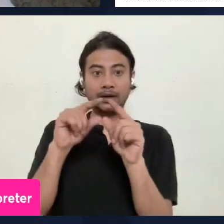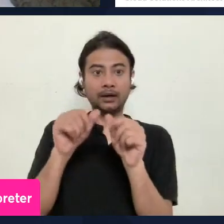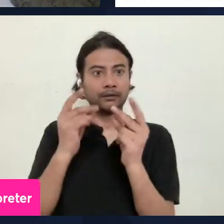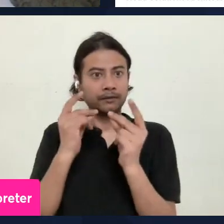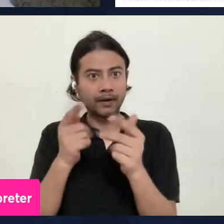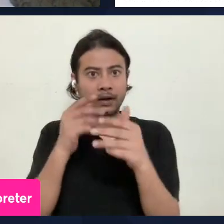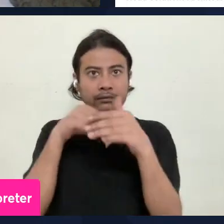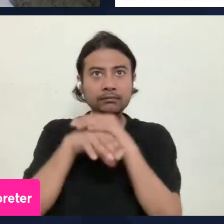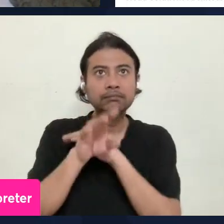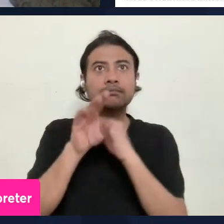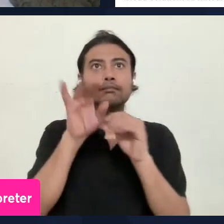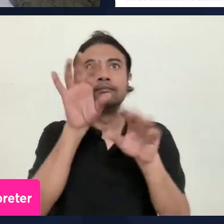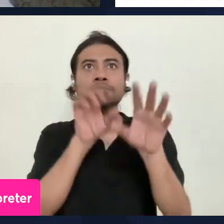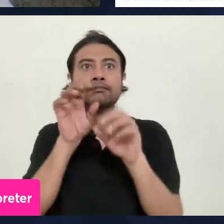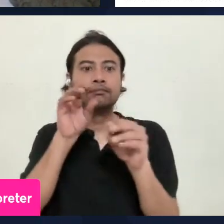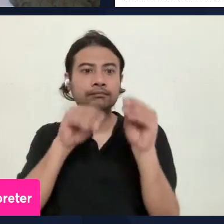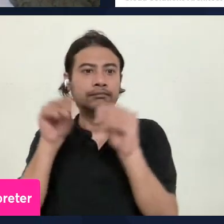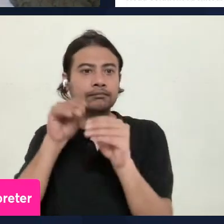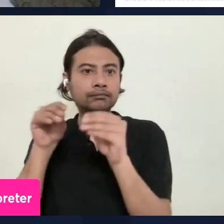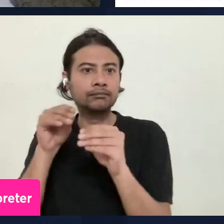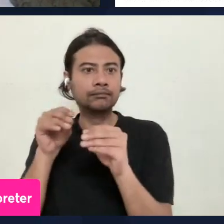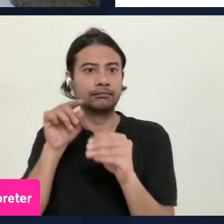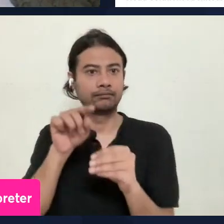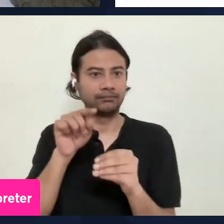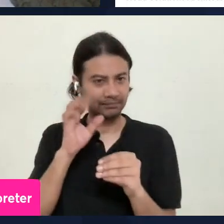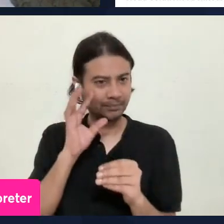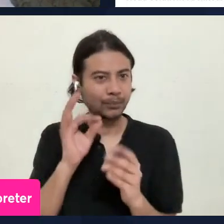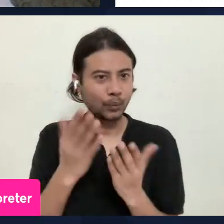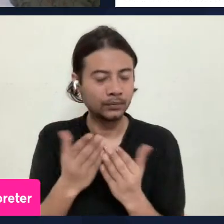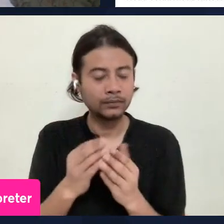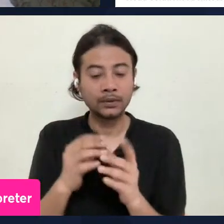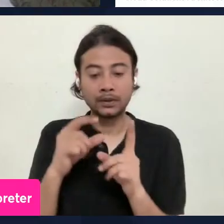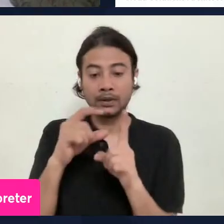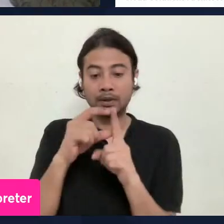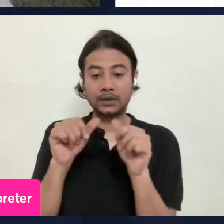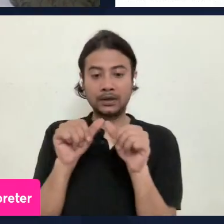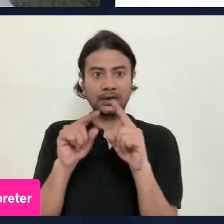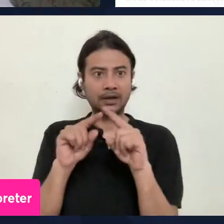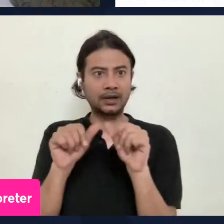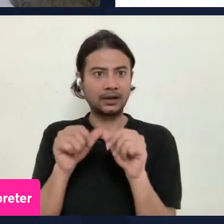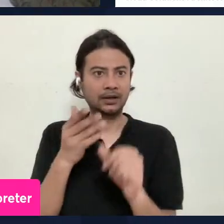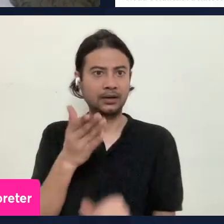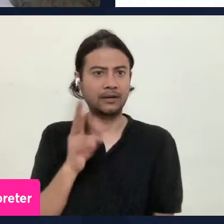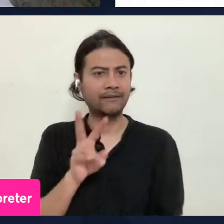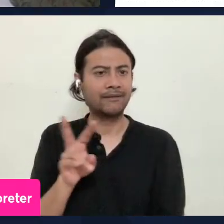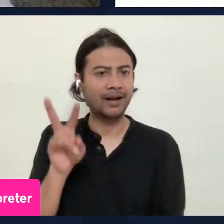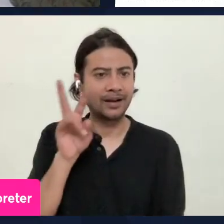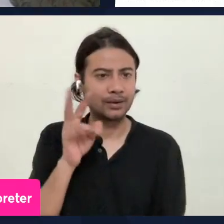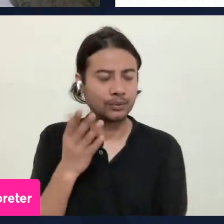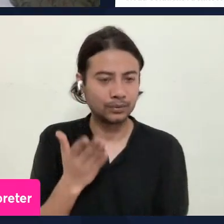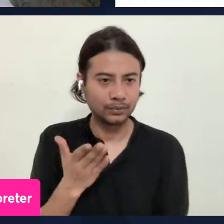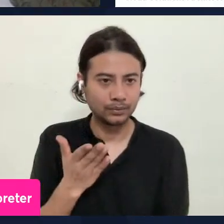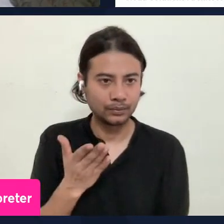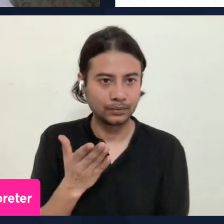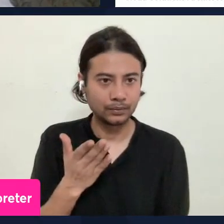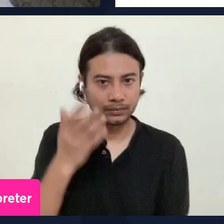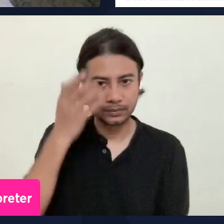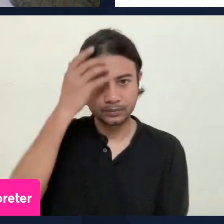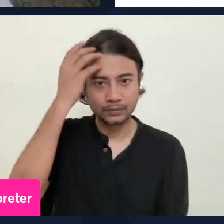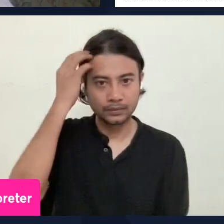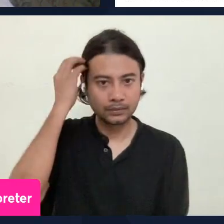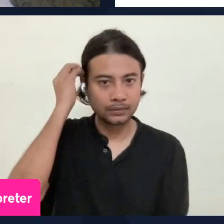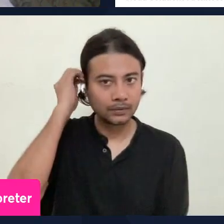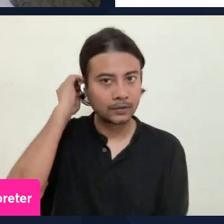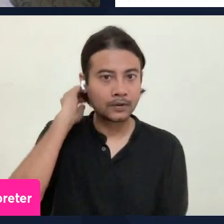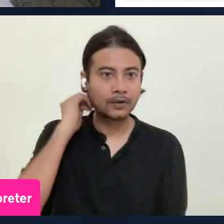And the term data has gravity. Yeah, so data draws applications to it.